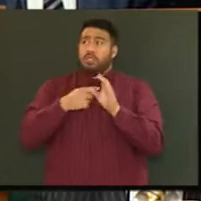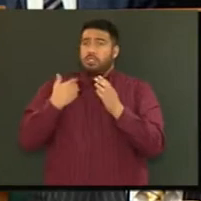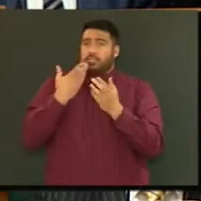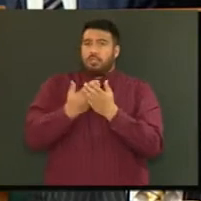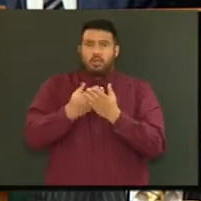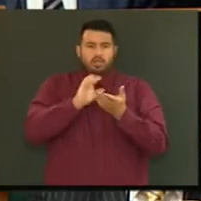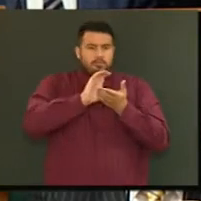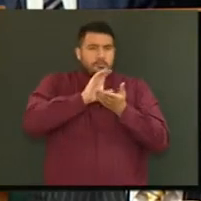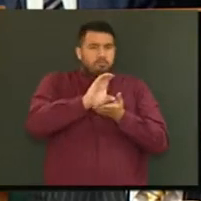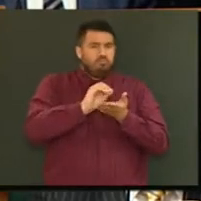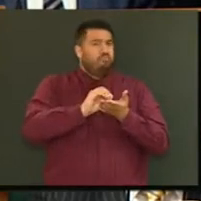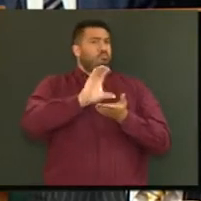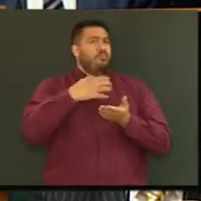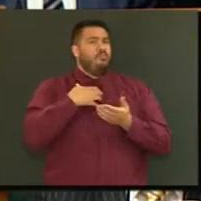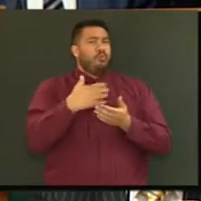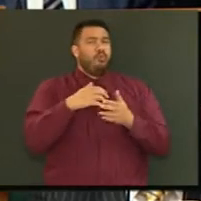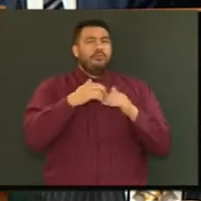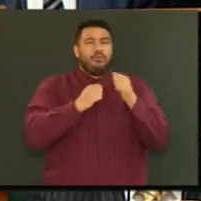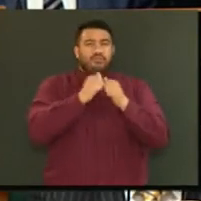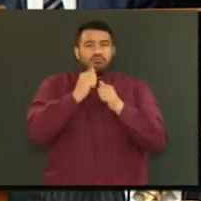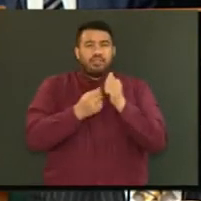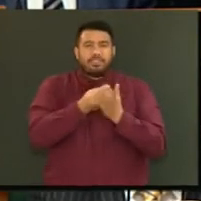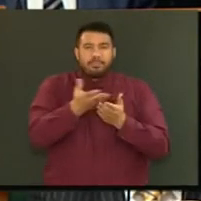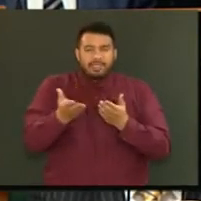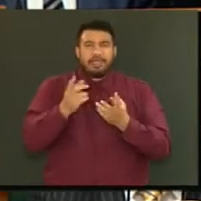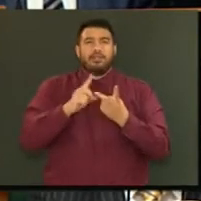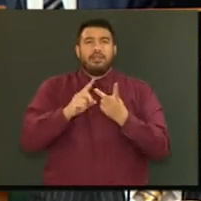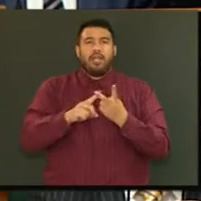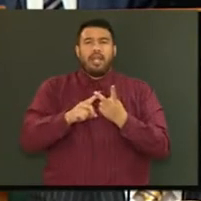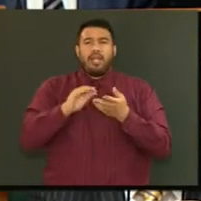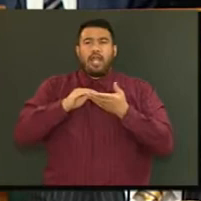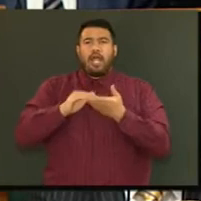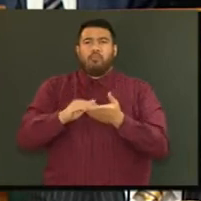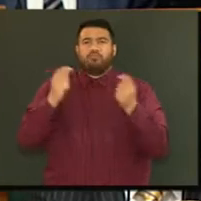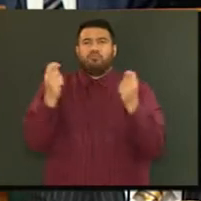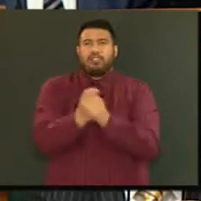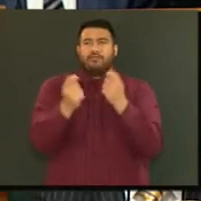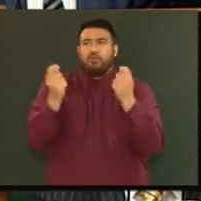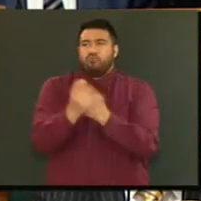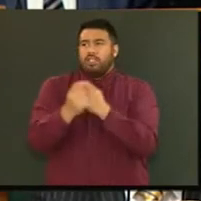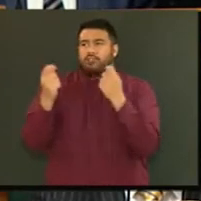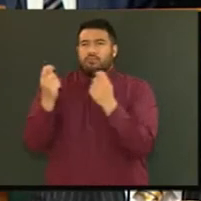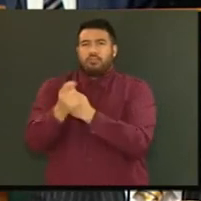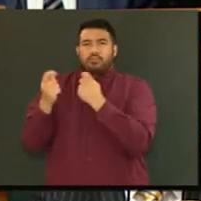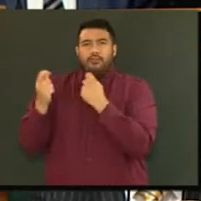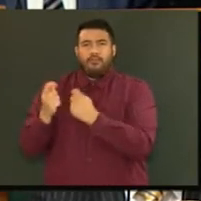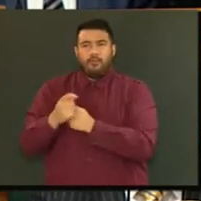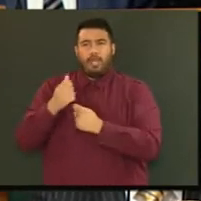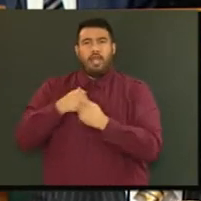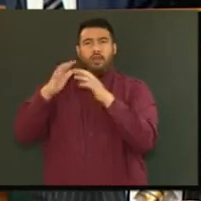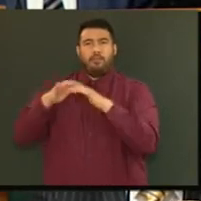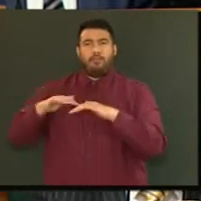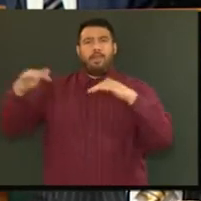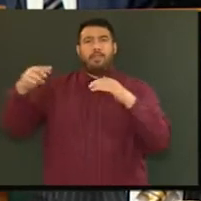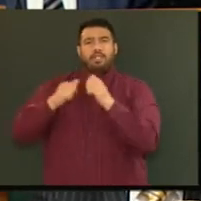infrastructure spending considerably and commenced some major transformative investments in New Zealand's public infrastructure on behalf